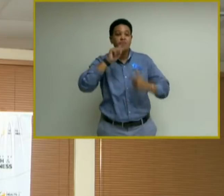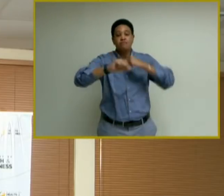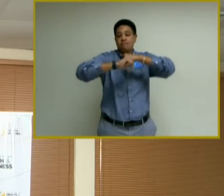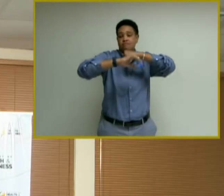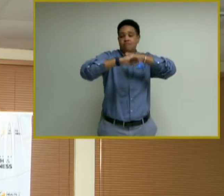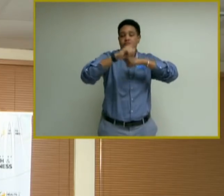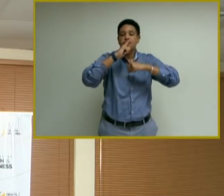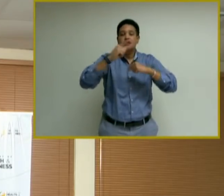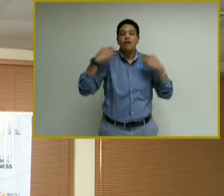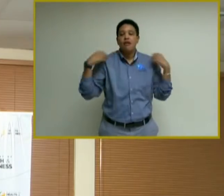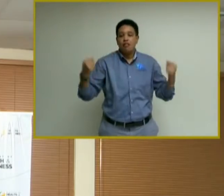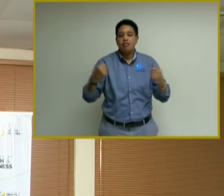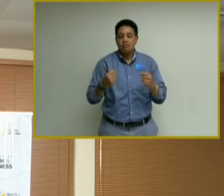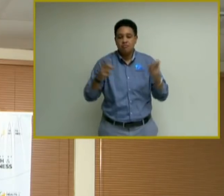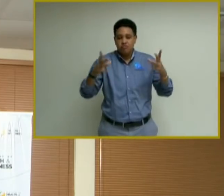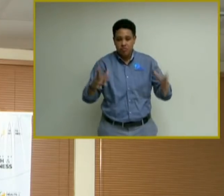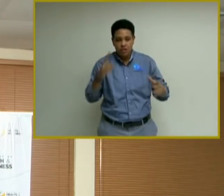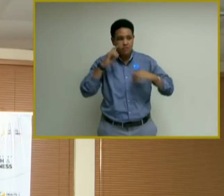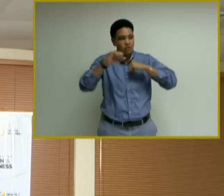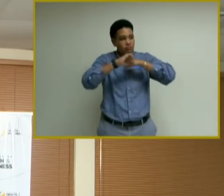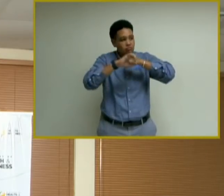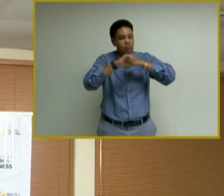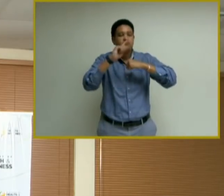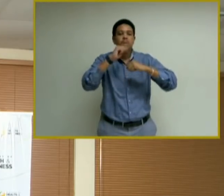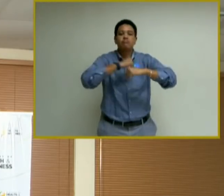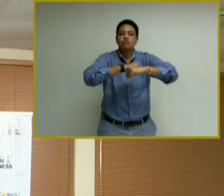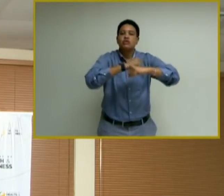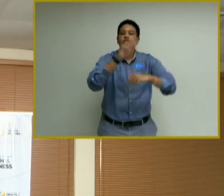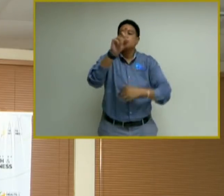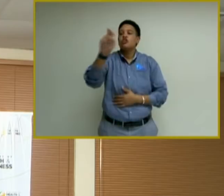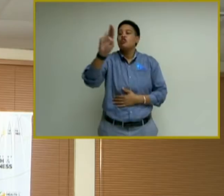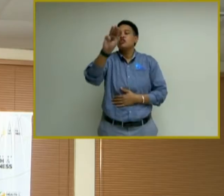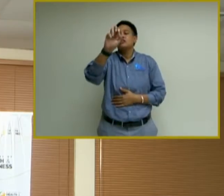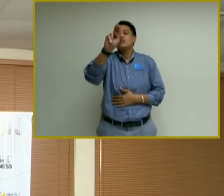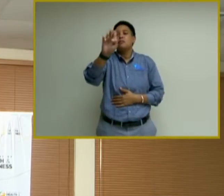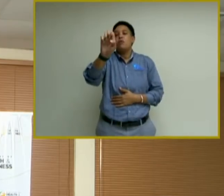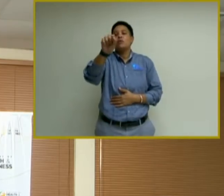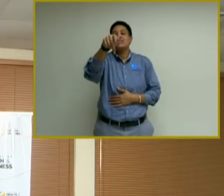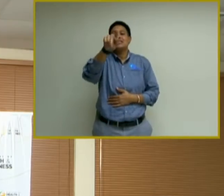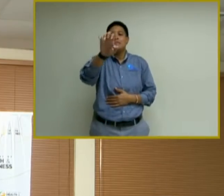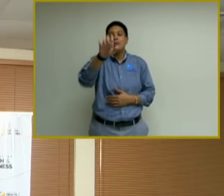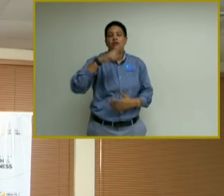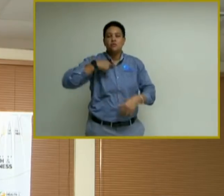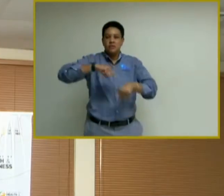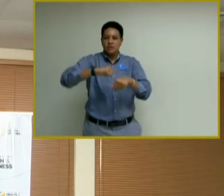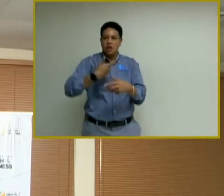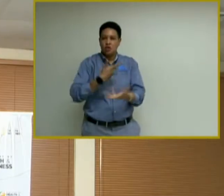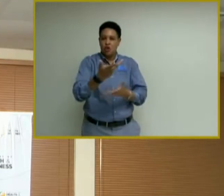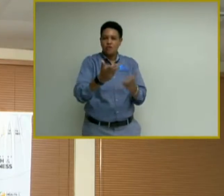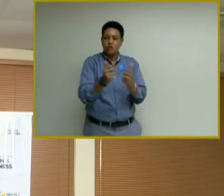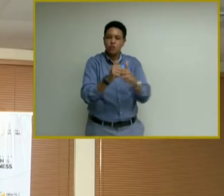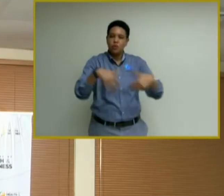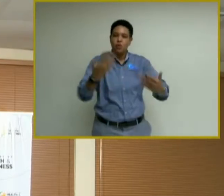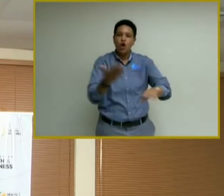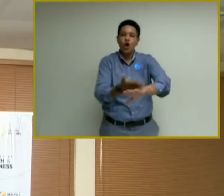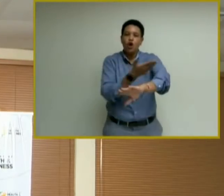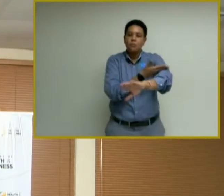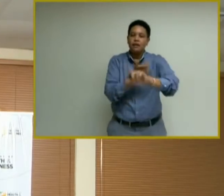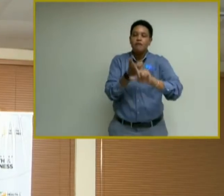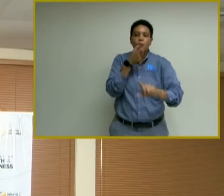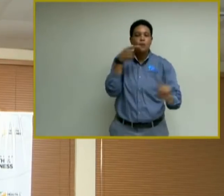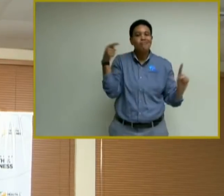Protection in the Ministry of Health and Wellness, Dr. Simone Spence. We'll begin our conversation with the update from the